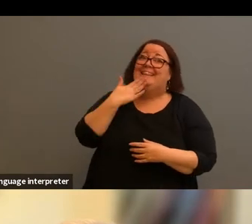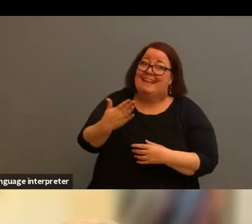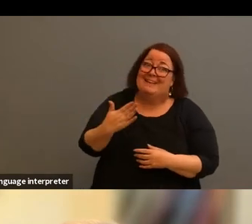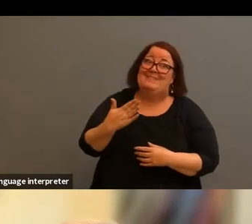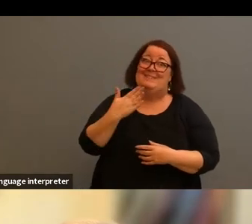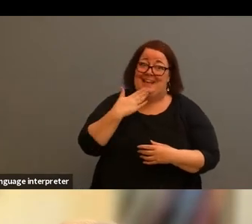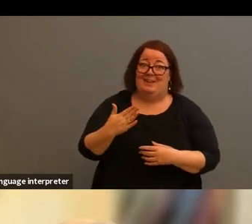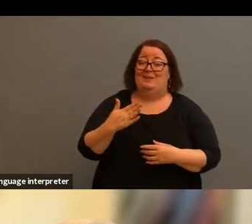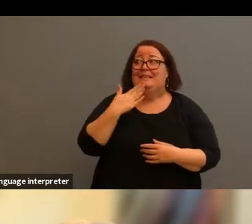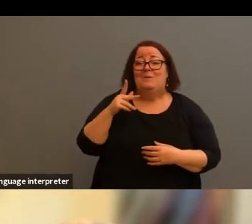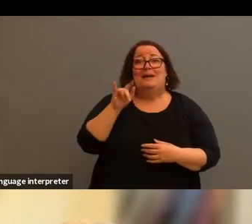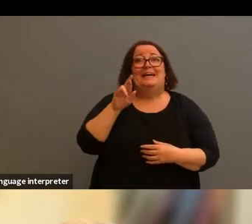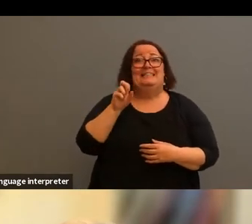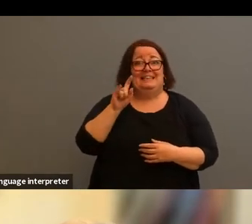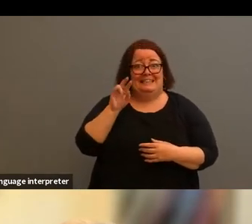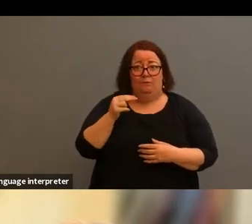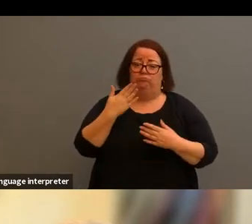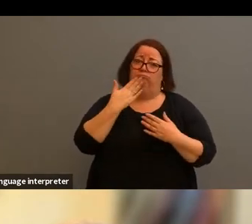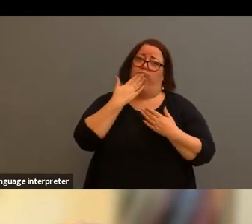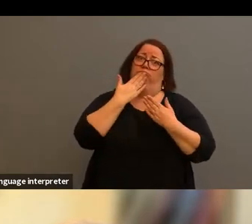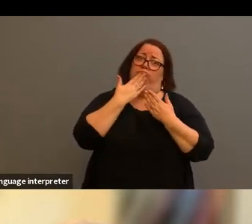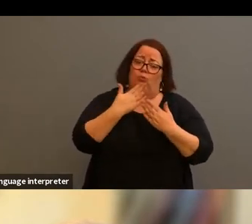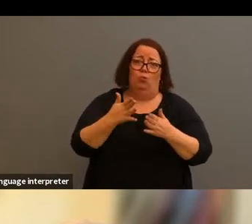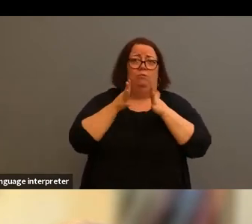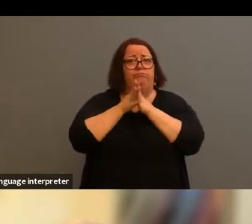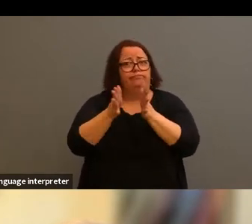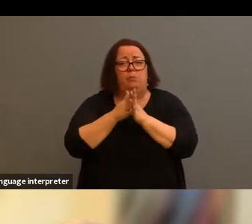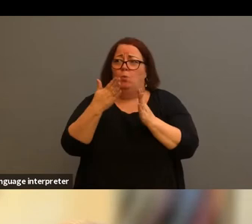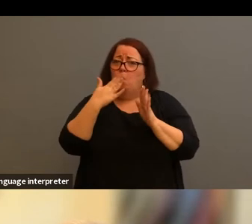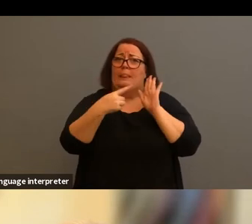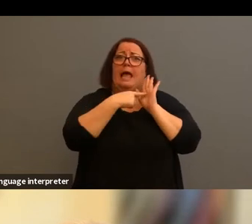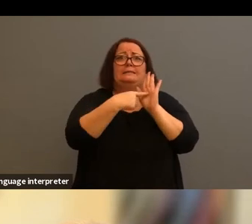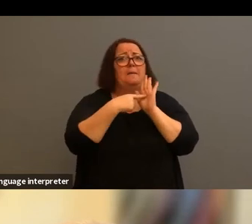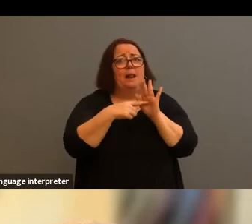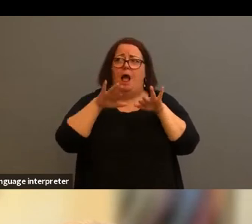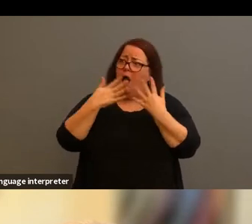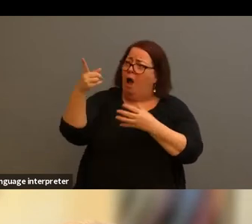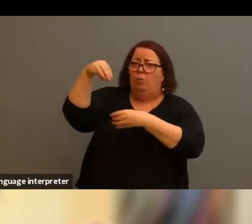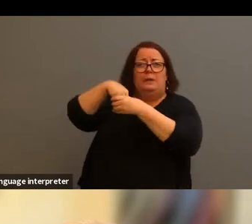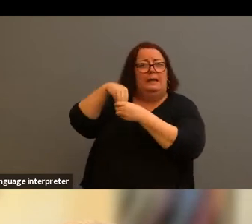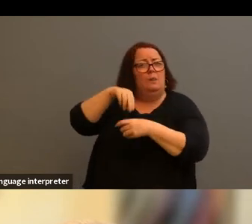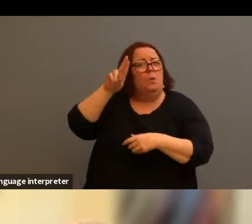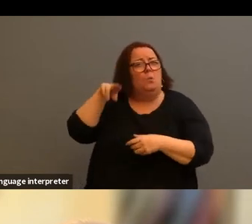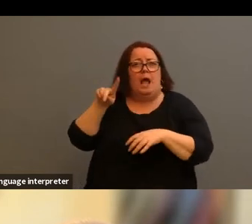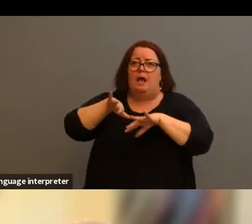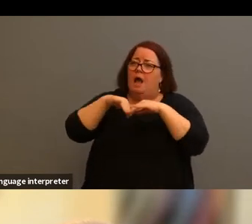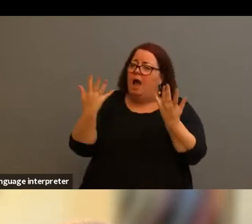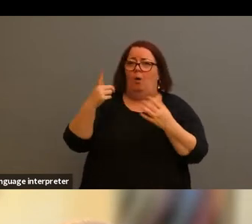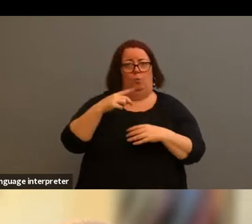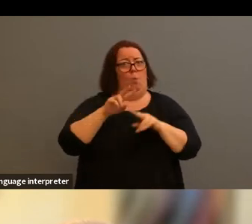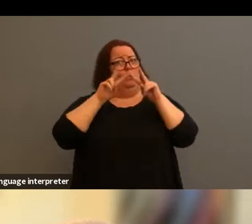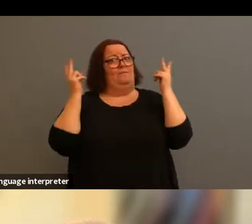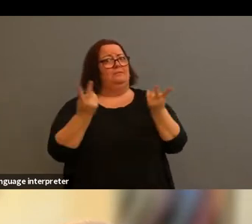how, from the Norwegian example, how universal design is a necessity, but also how it